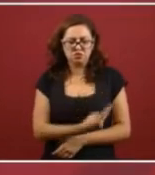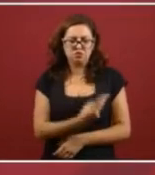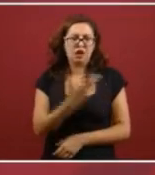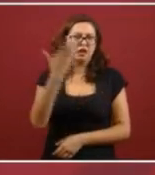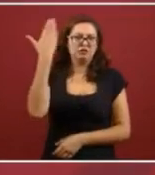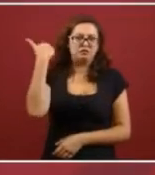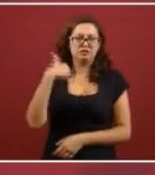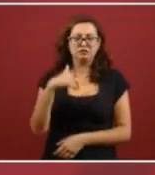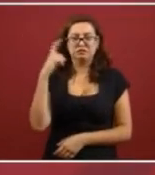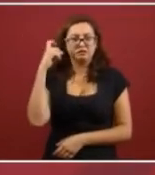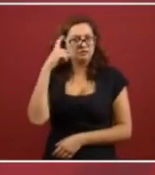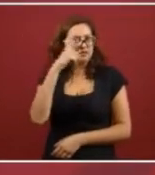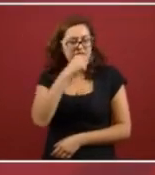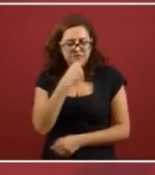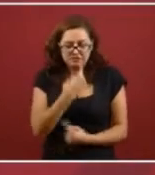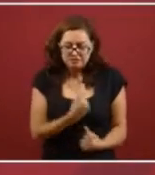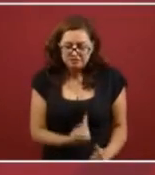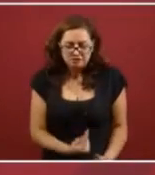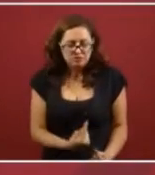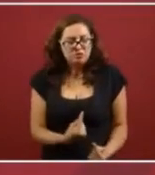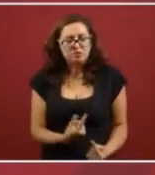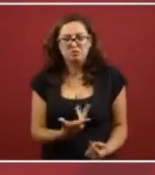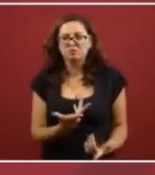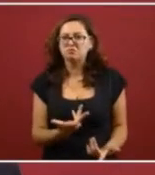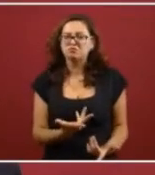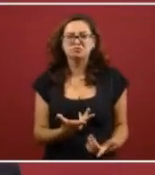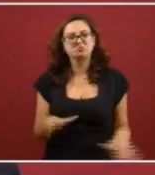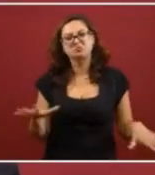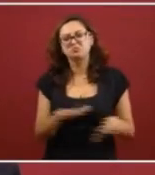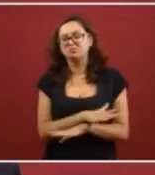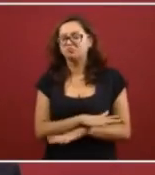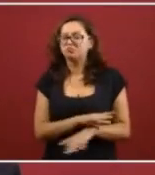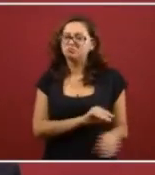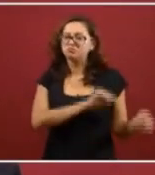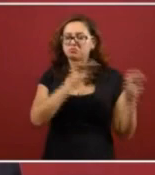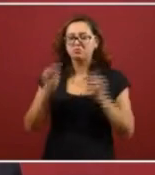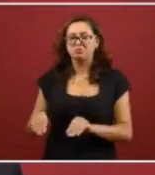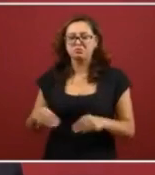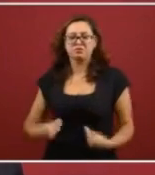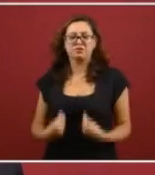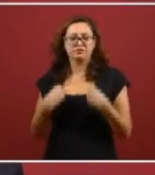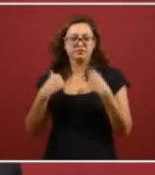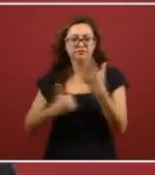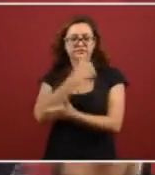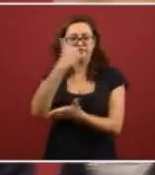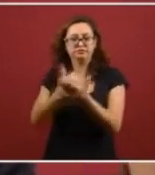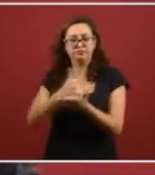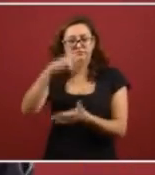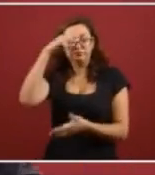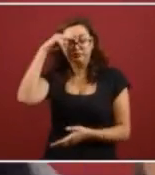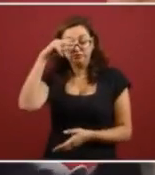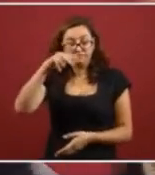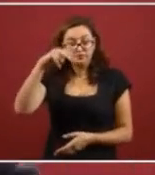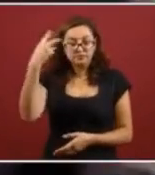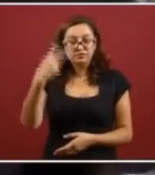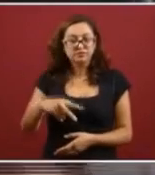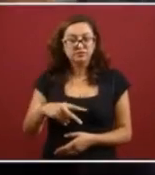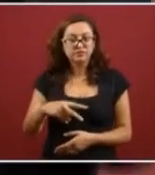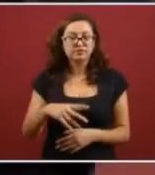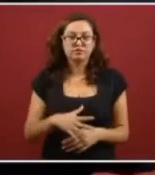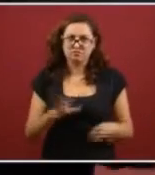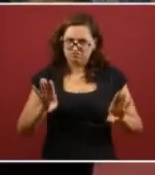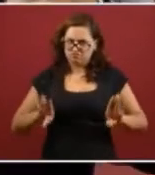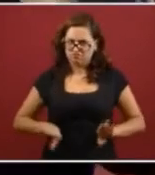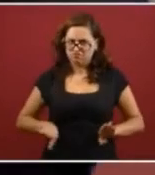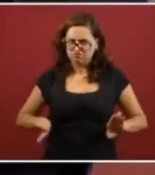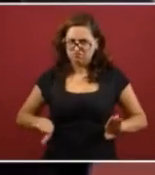time. That were very difficult to the city of Mexico por mantener principios y